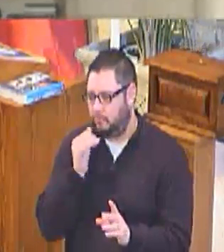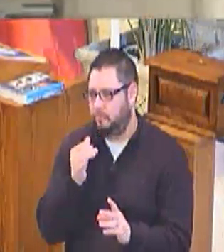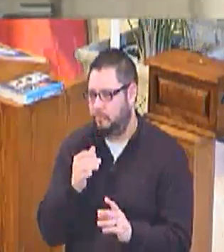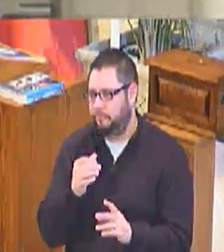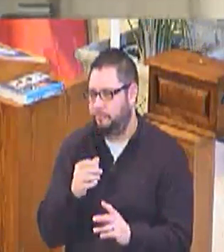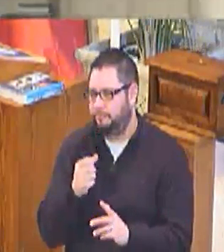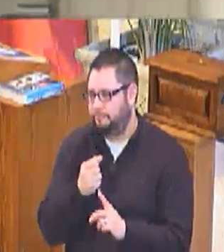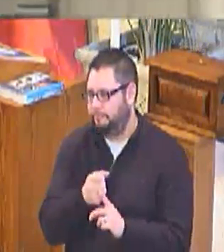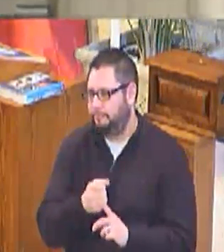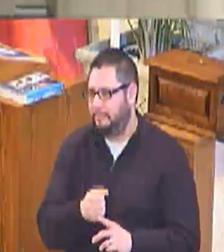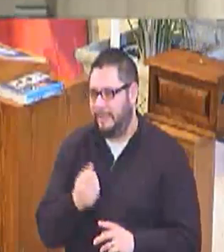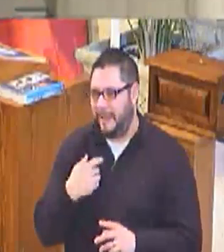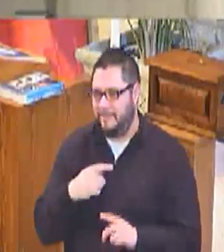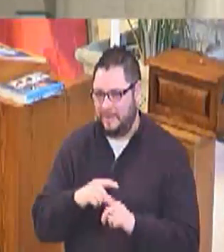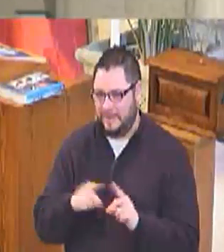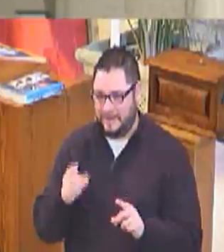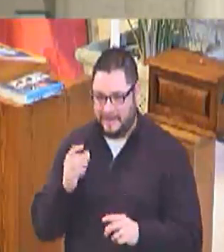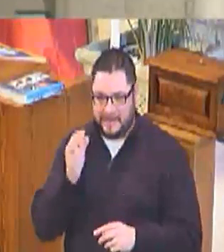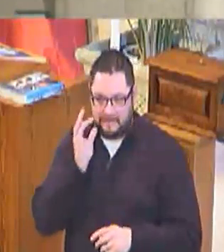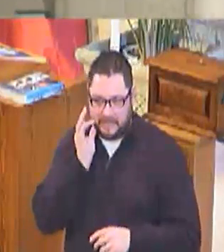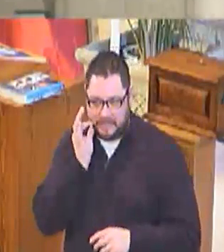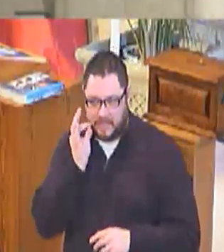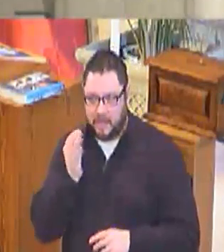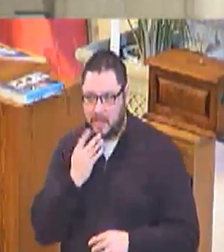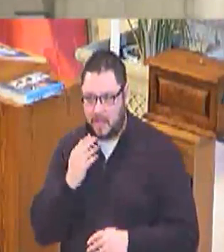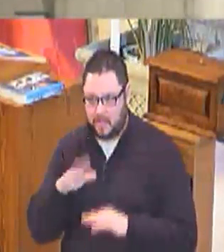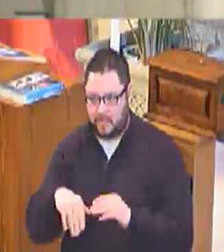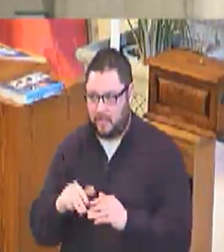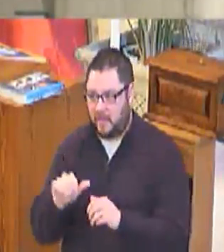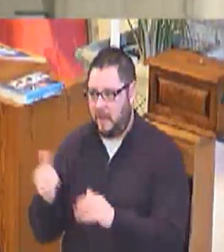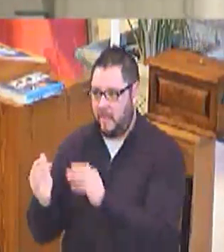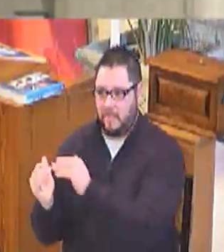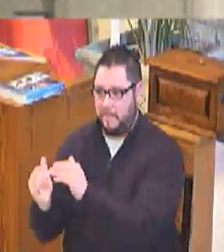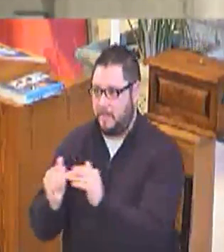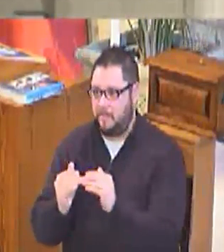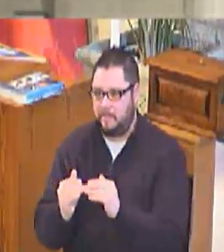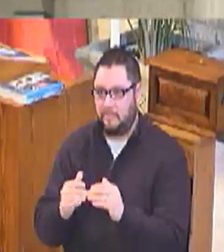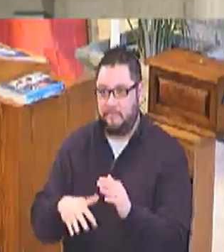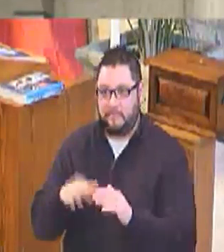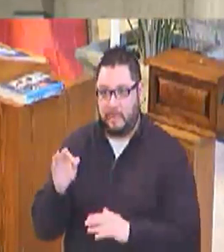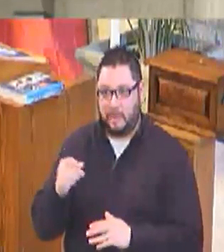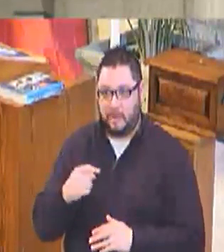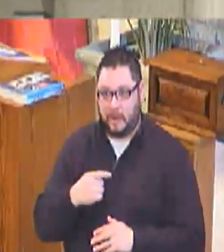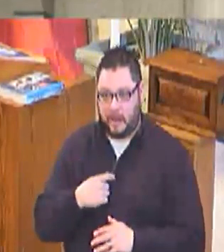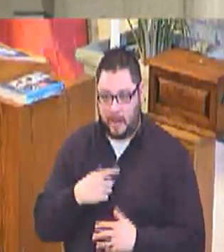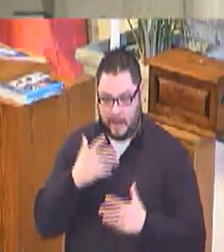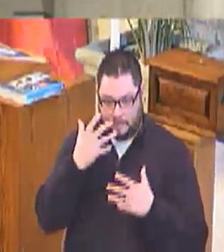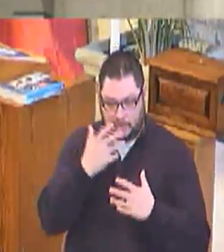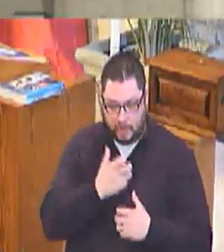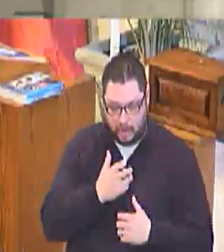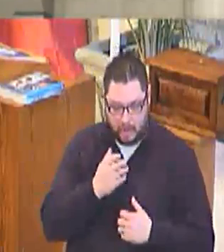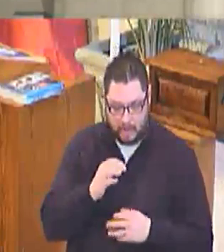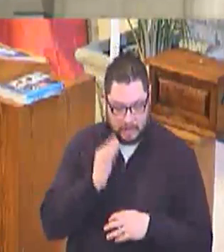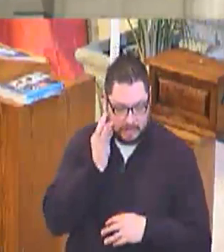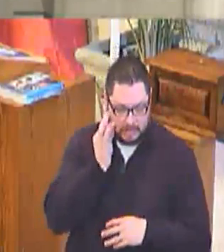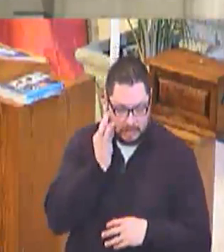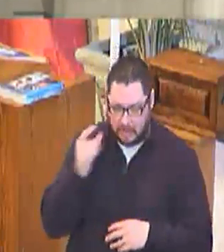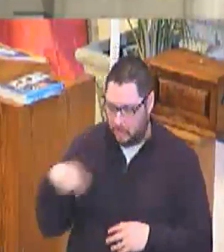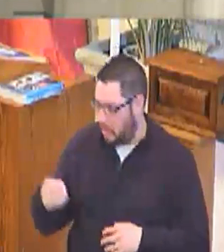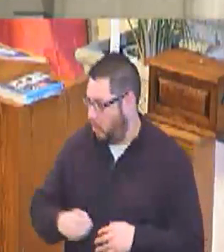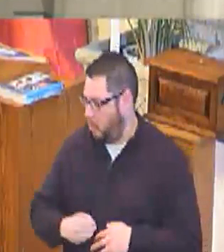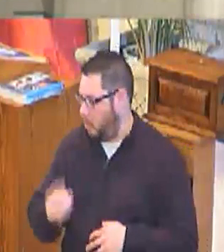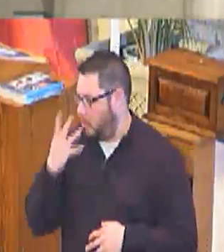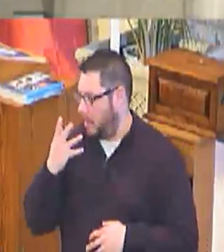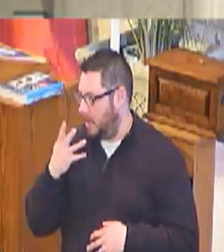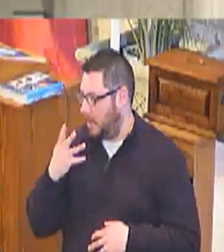them. Having different skin color than your peers. For example, finding out that you are dark-skinned while all of them are white and